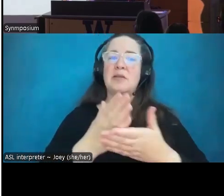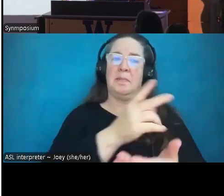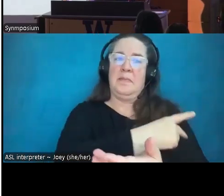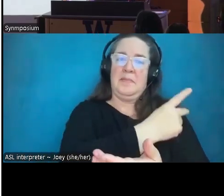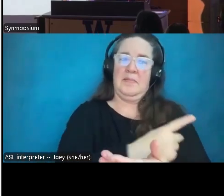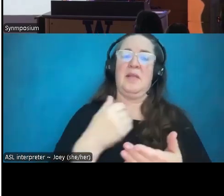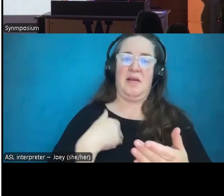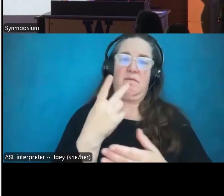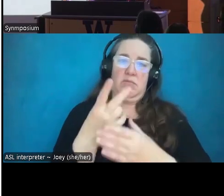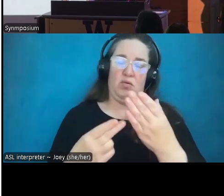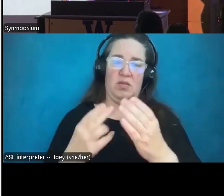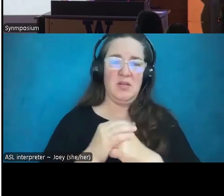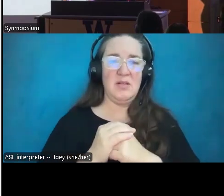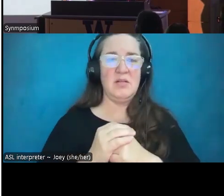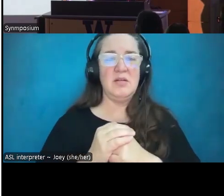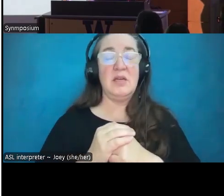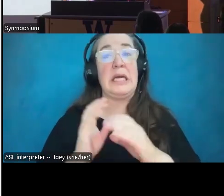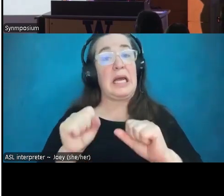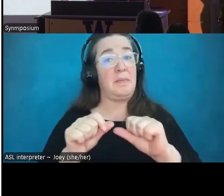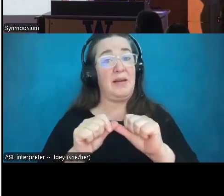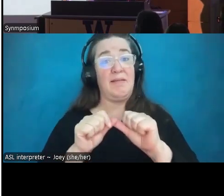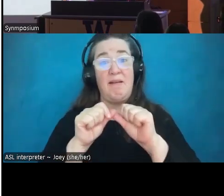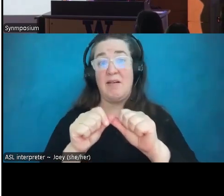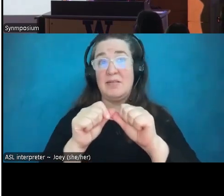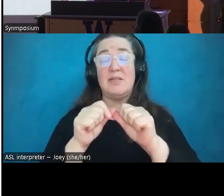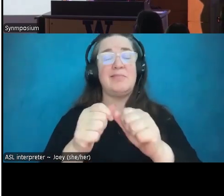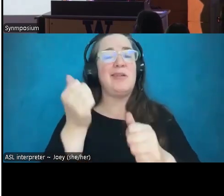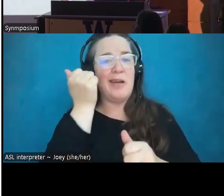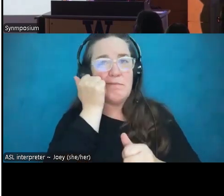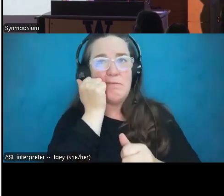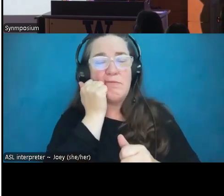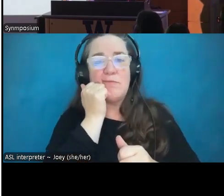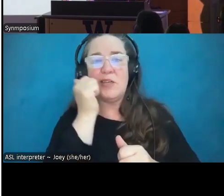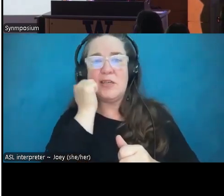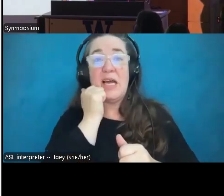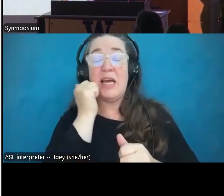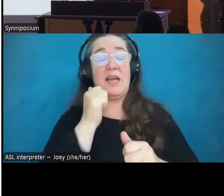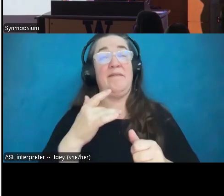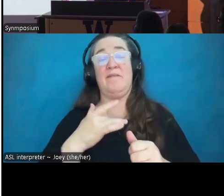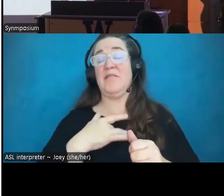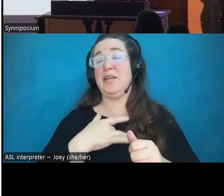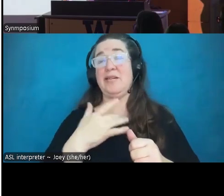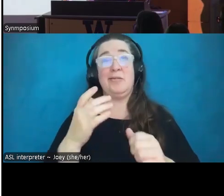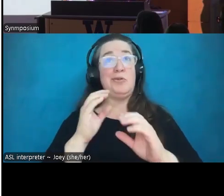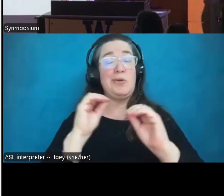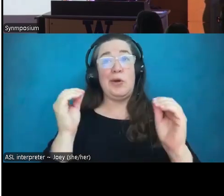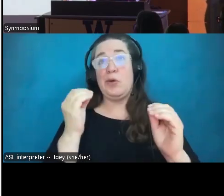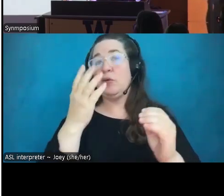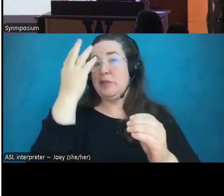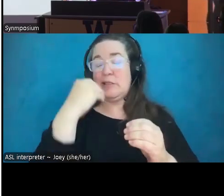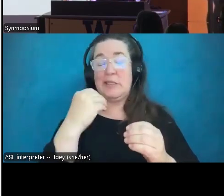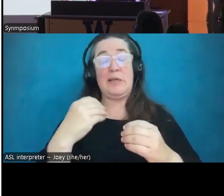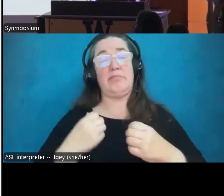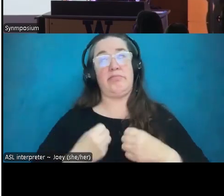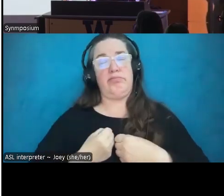It can be constant. I have some patients who just every single day, they just feel like they haven't slept and they're just exhausted.